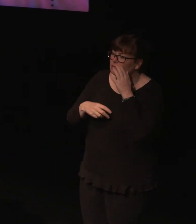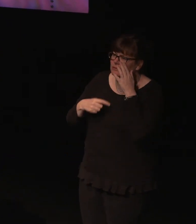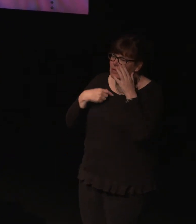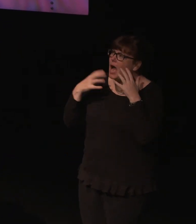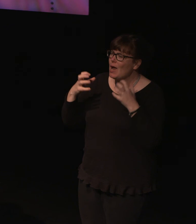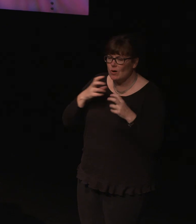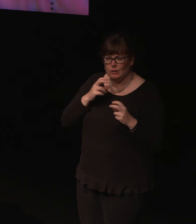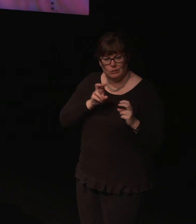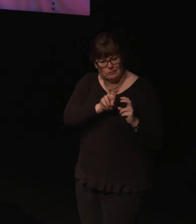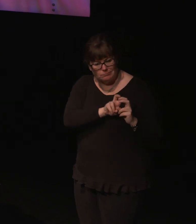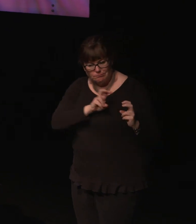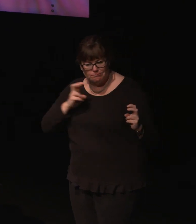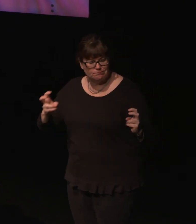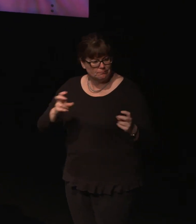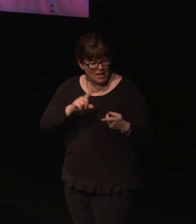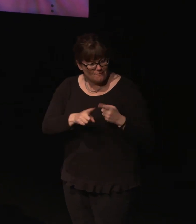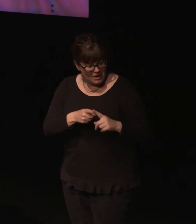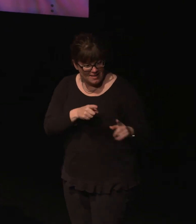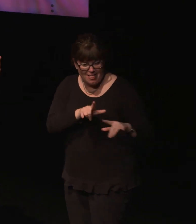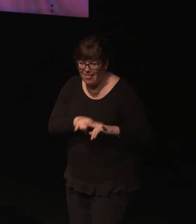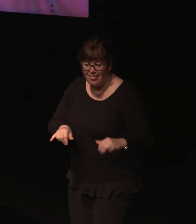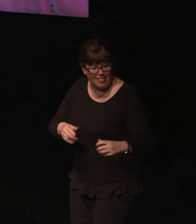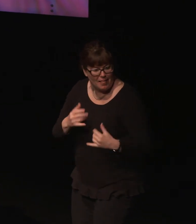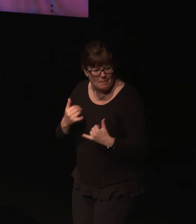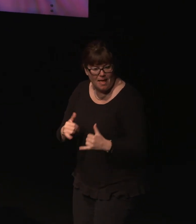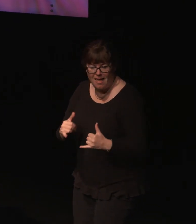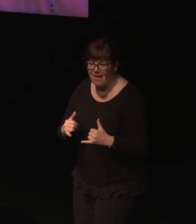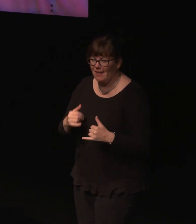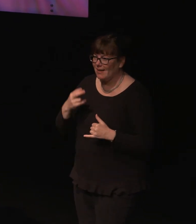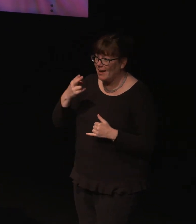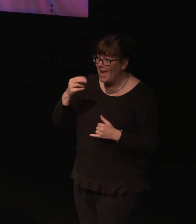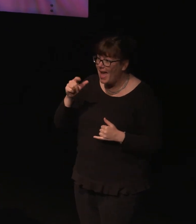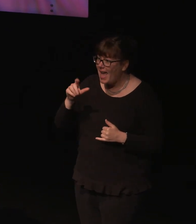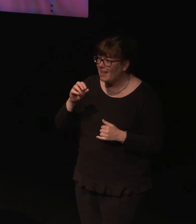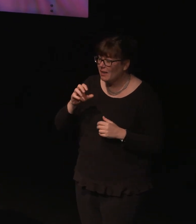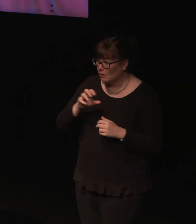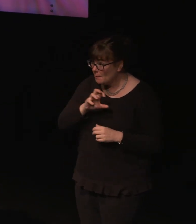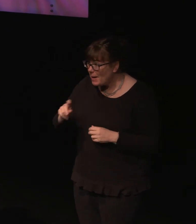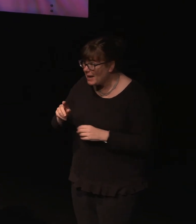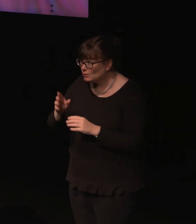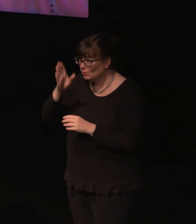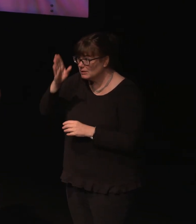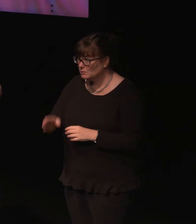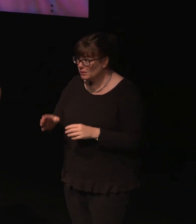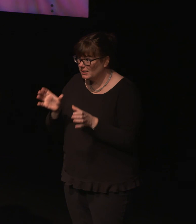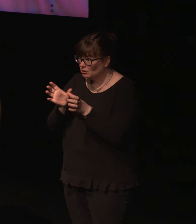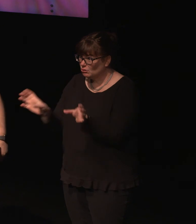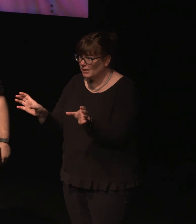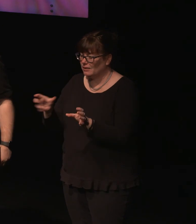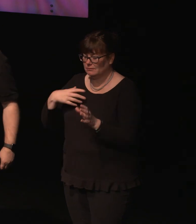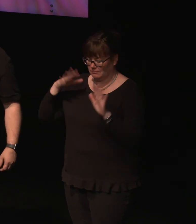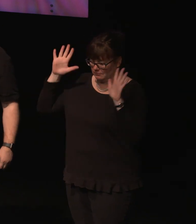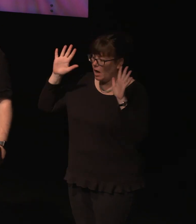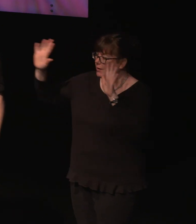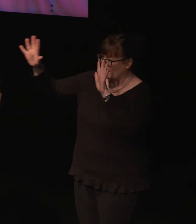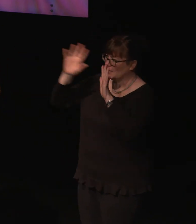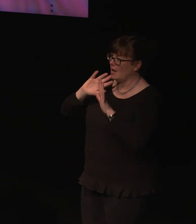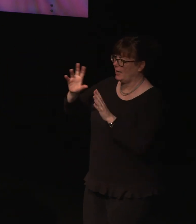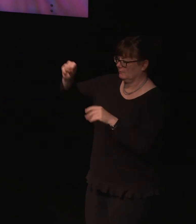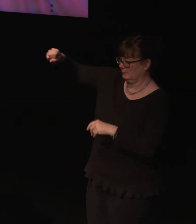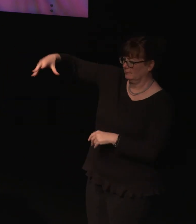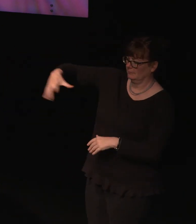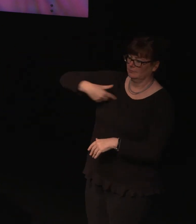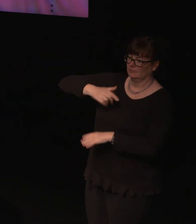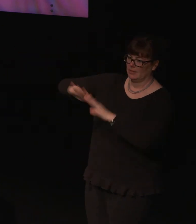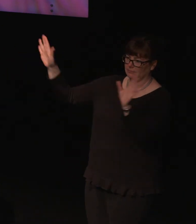to be able to sit down and play with somebody. Halo, go back to split screen. Okay, I'm out of here. Tara, so there you go. Bye.